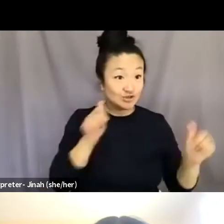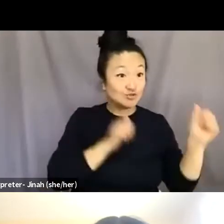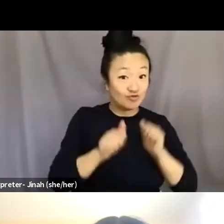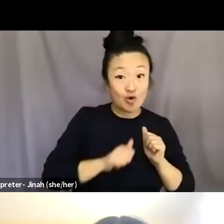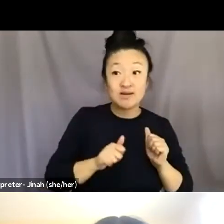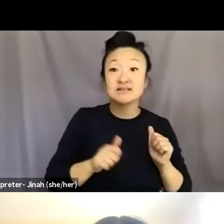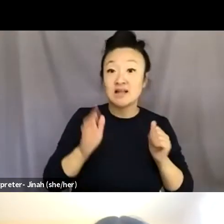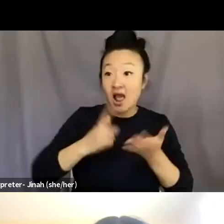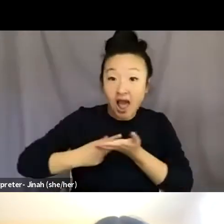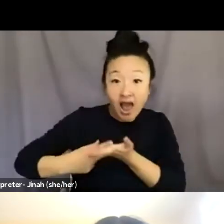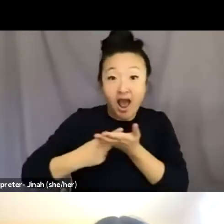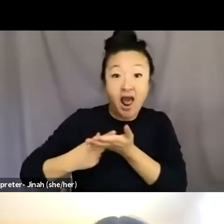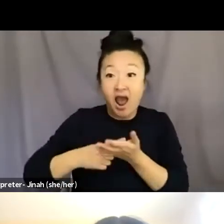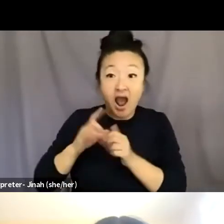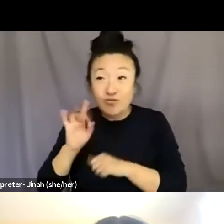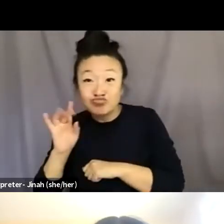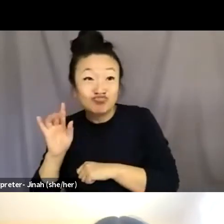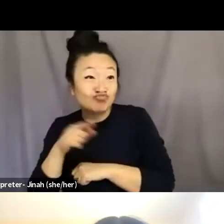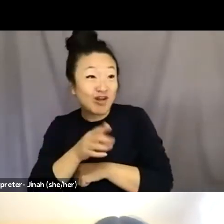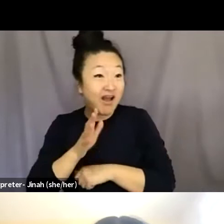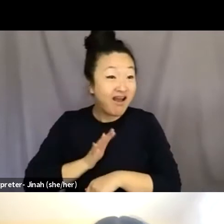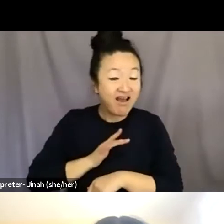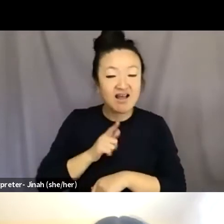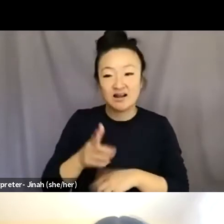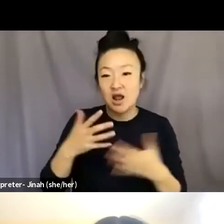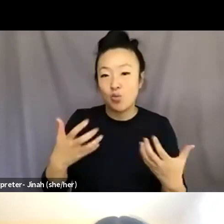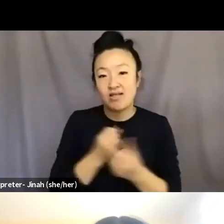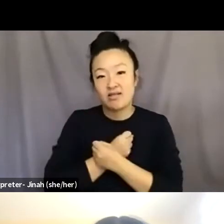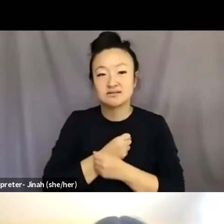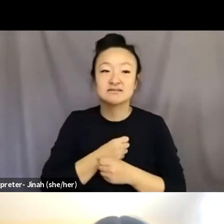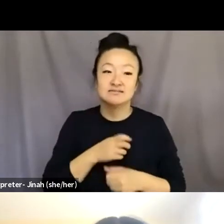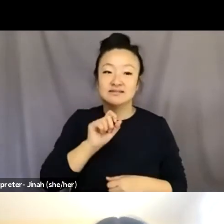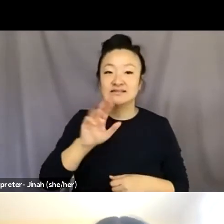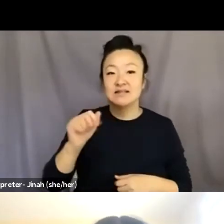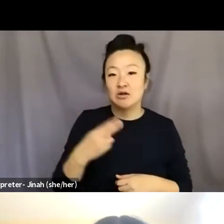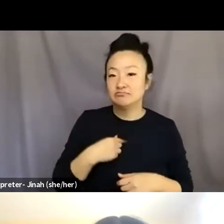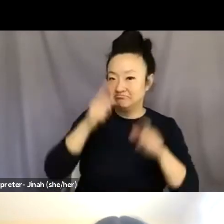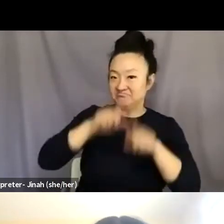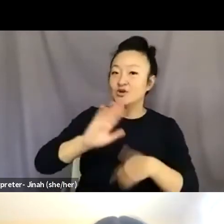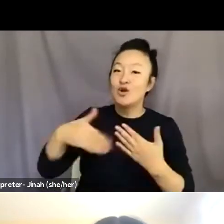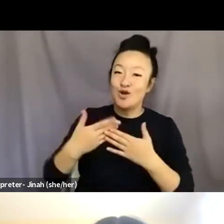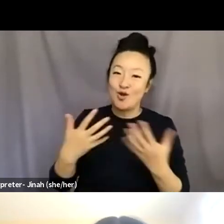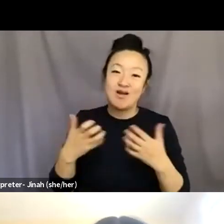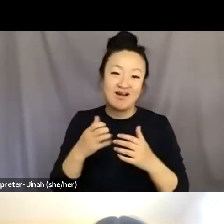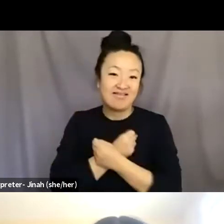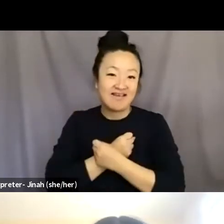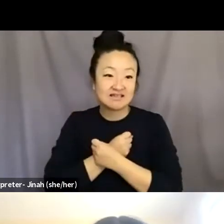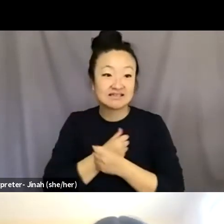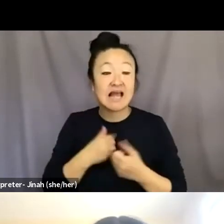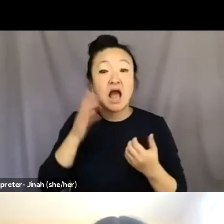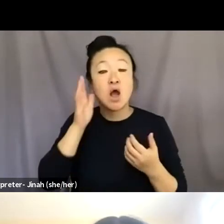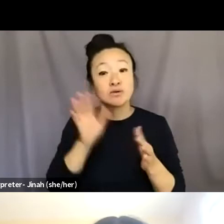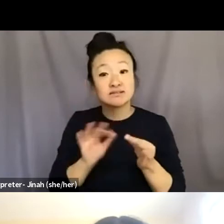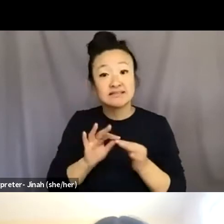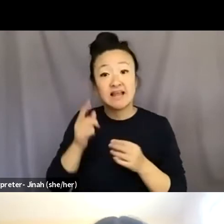hugs. I think we could all agree we all want the hugs. And I'm going to also say, just on ArtsFund's behalf, something